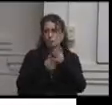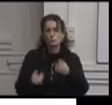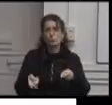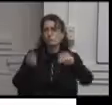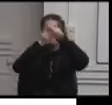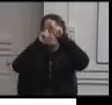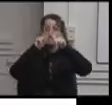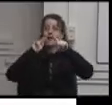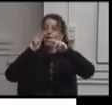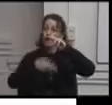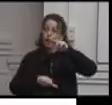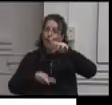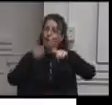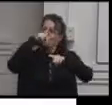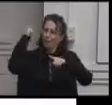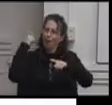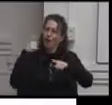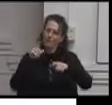Next.